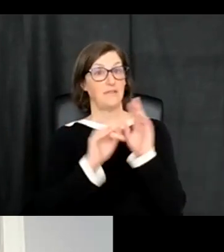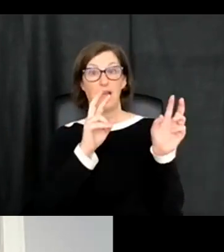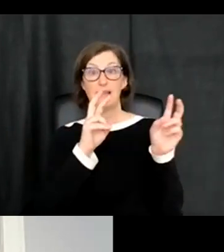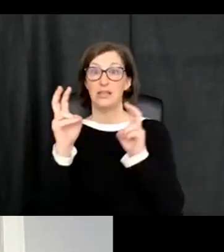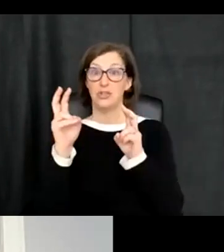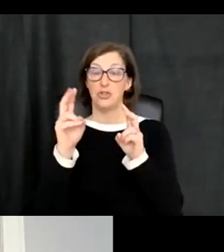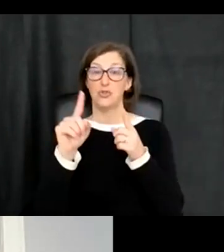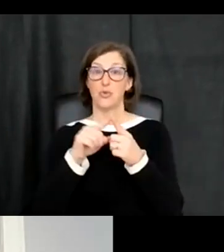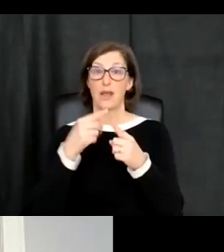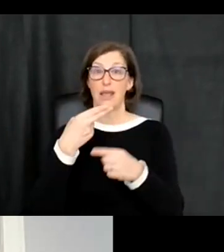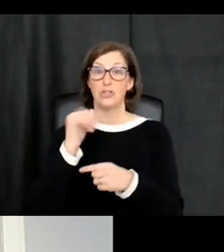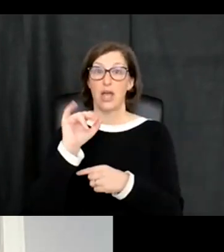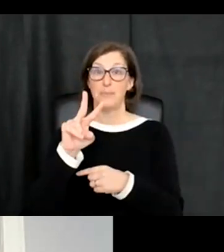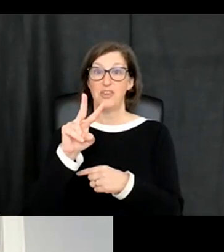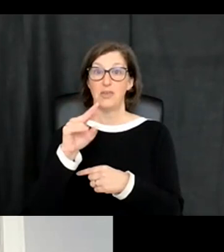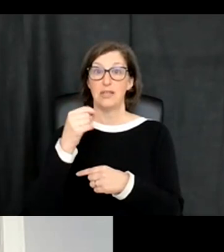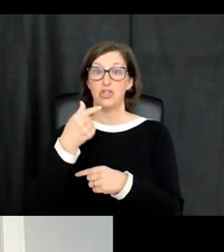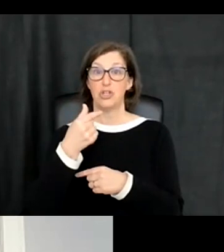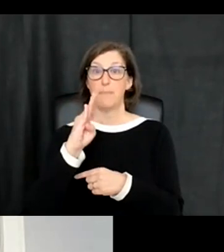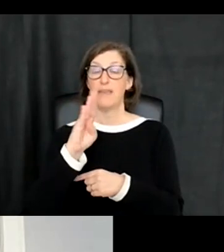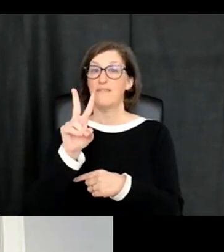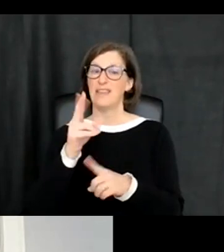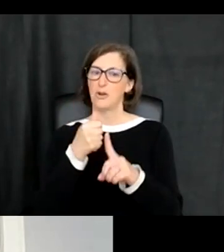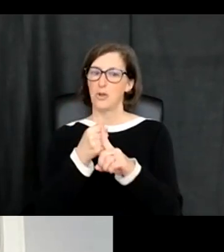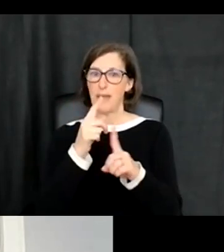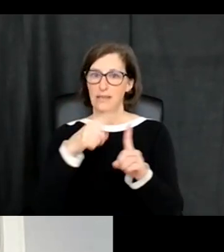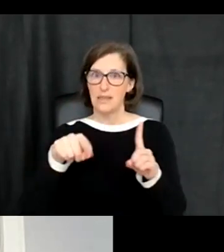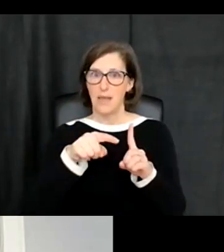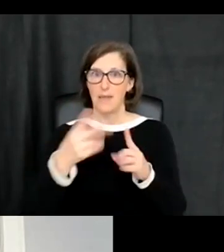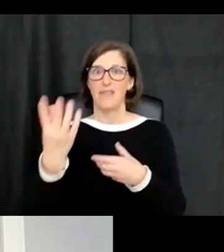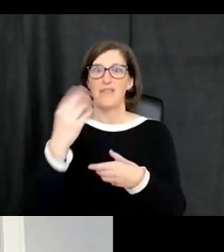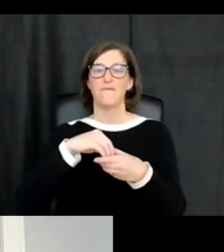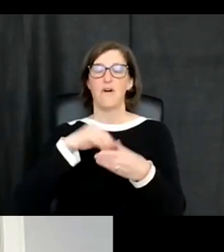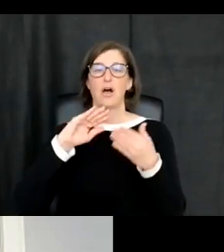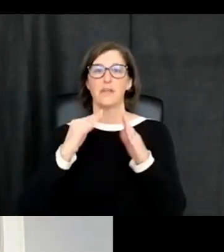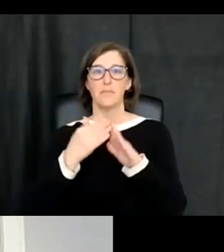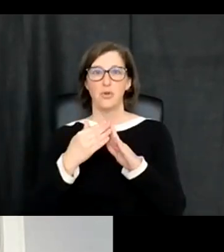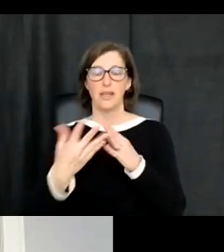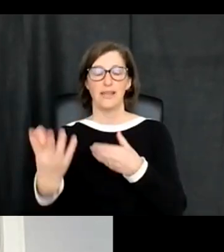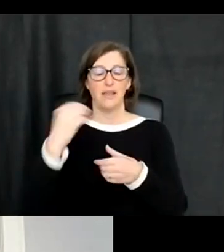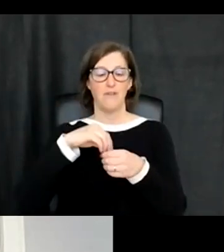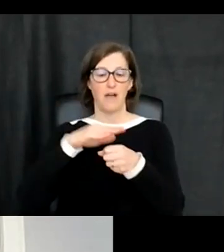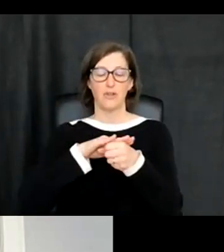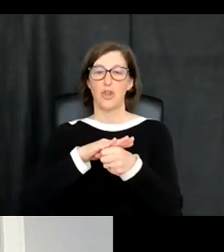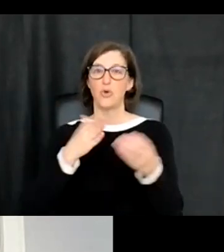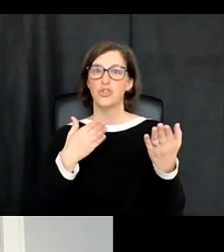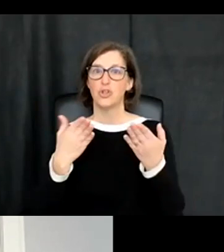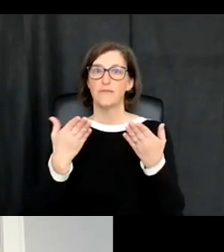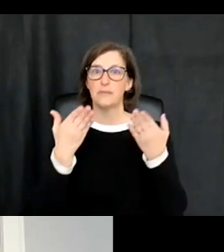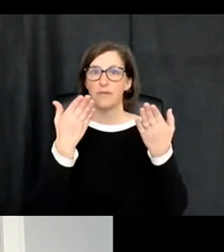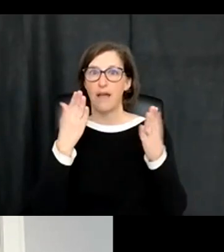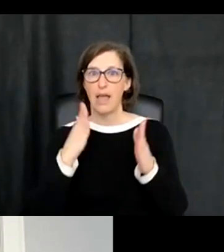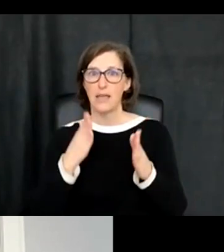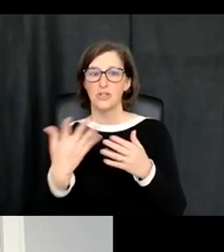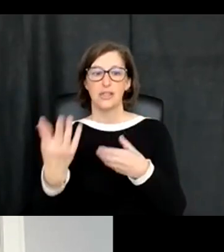HIV and GBV that are affecting them, and they engage the community, they engage the local service providers, they